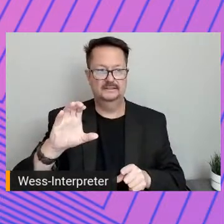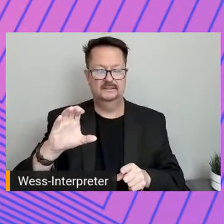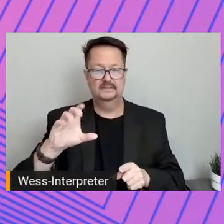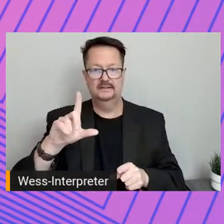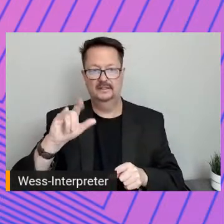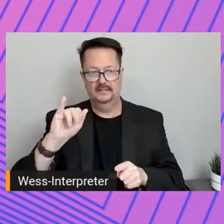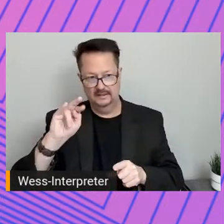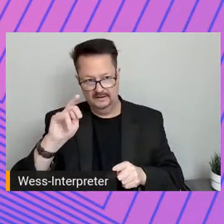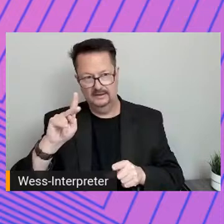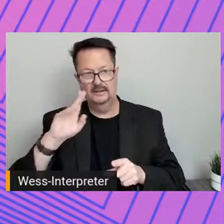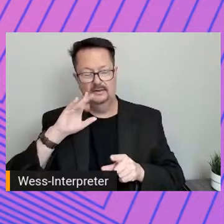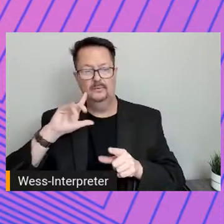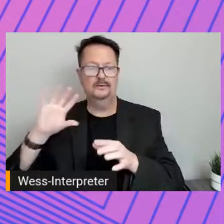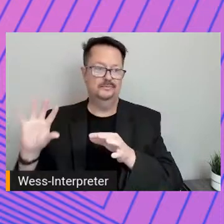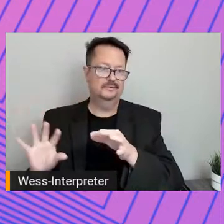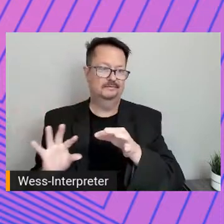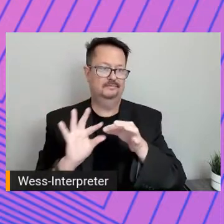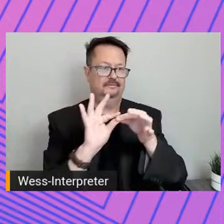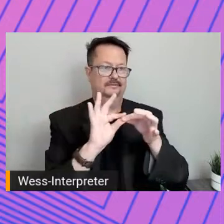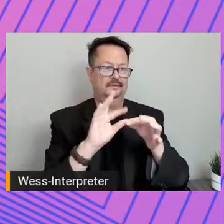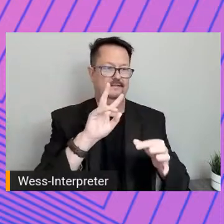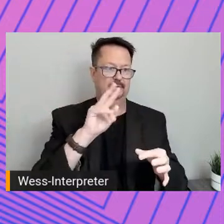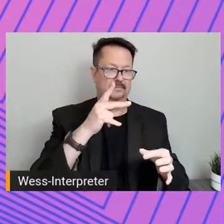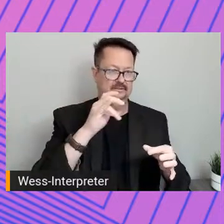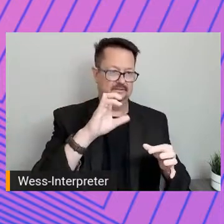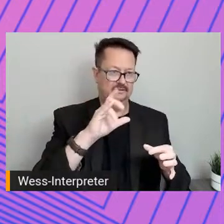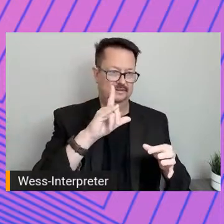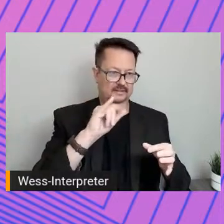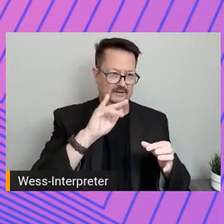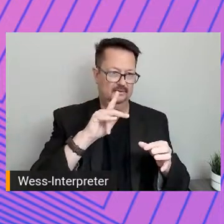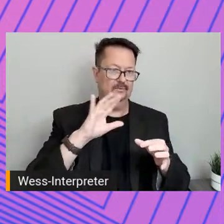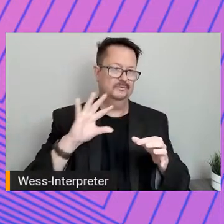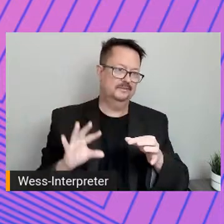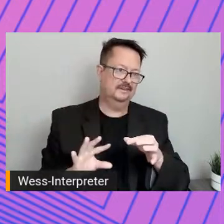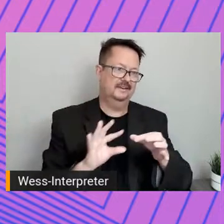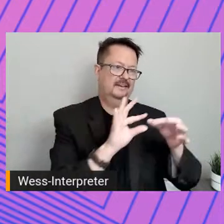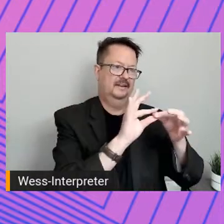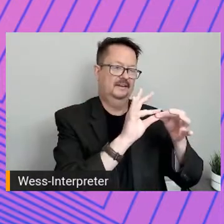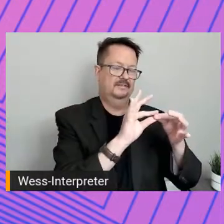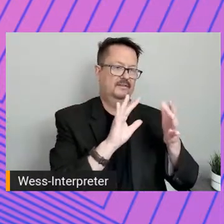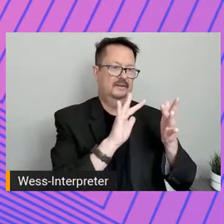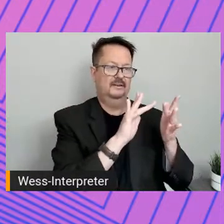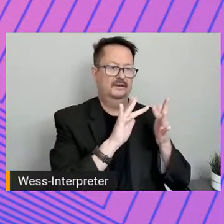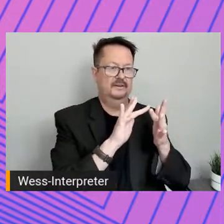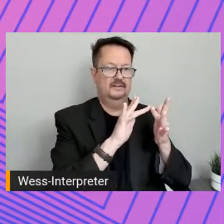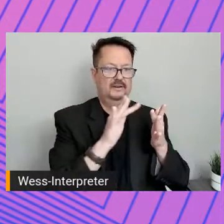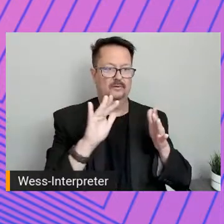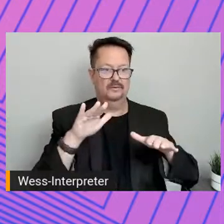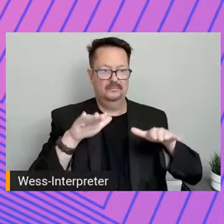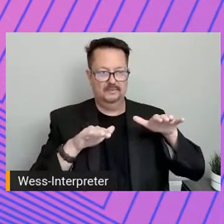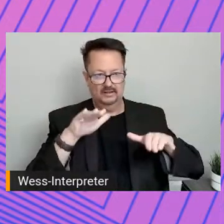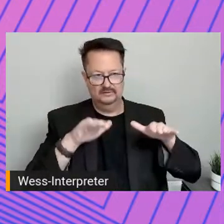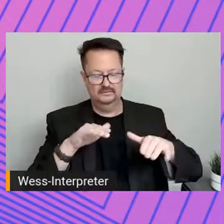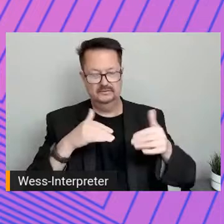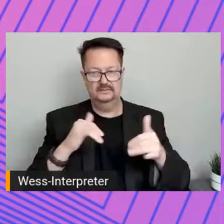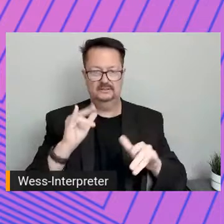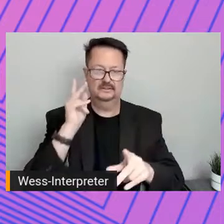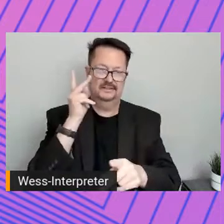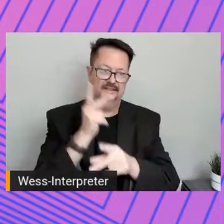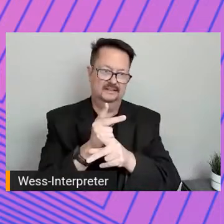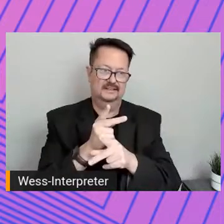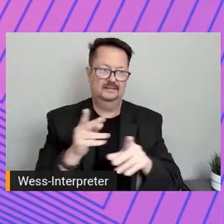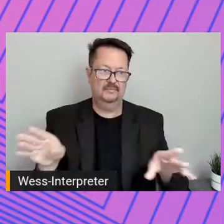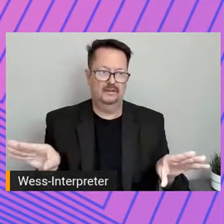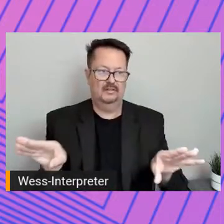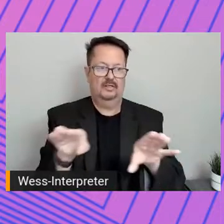service endpoint. And that would be connecting to our network load balancer to handle all of the traffic there. So we still keep a closed network